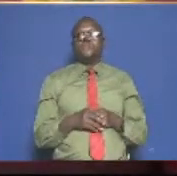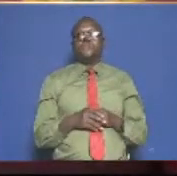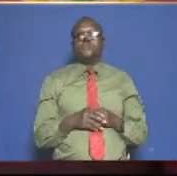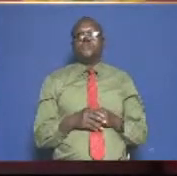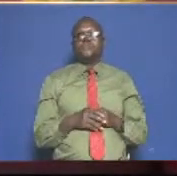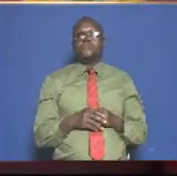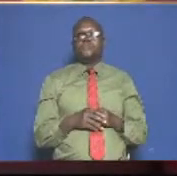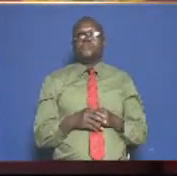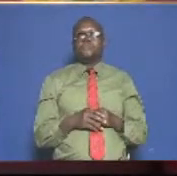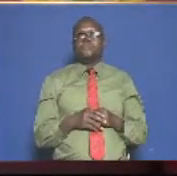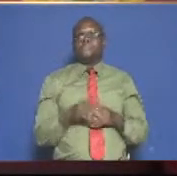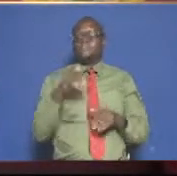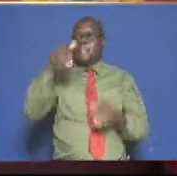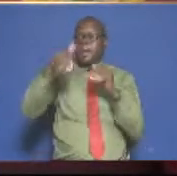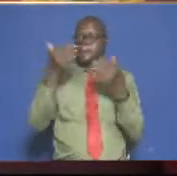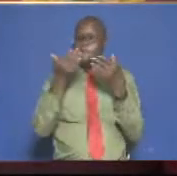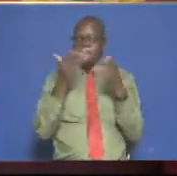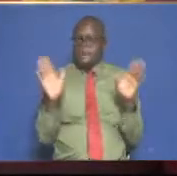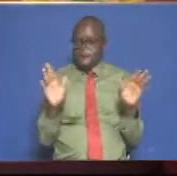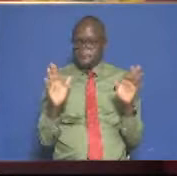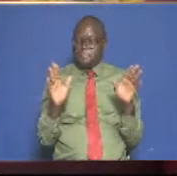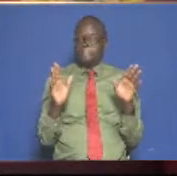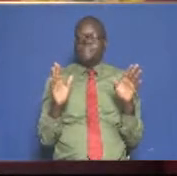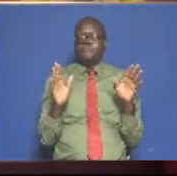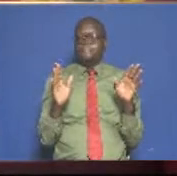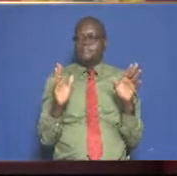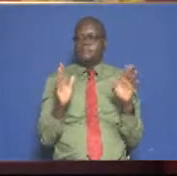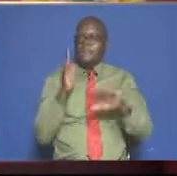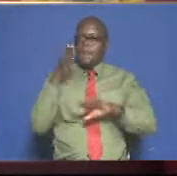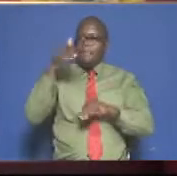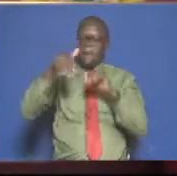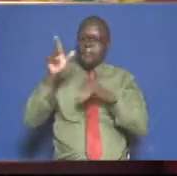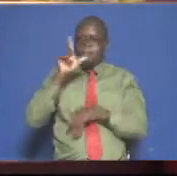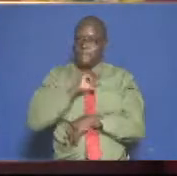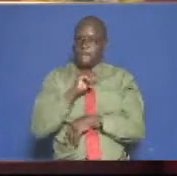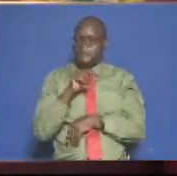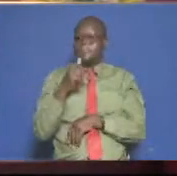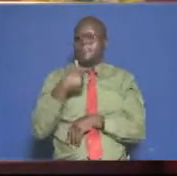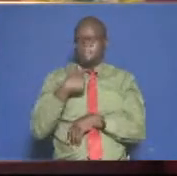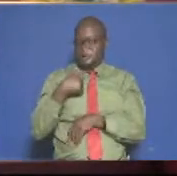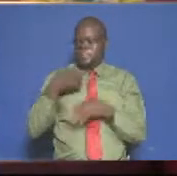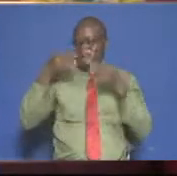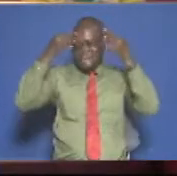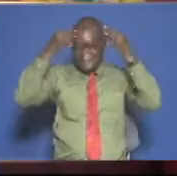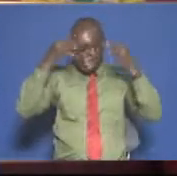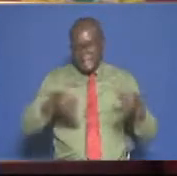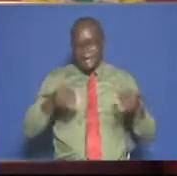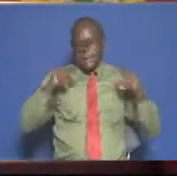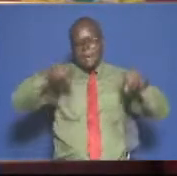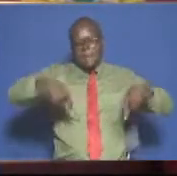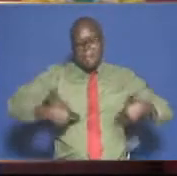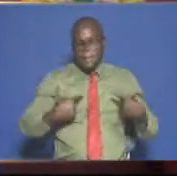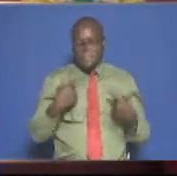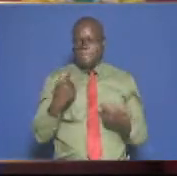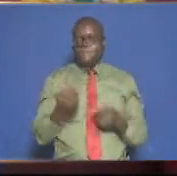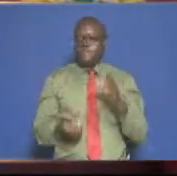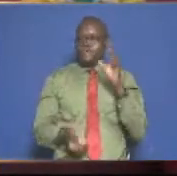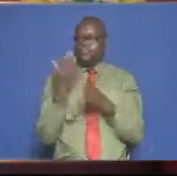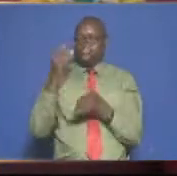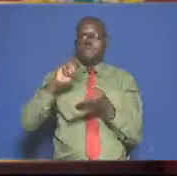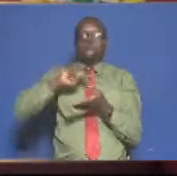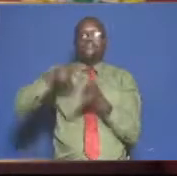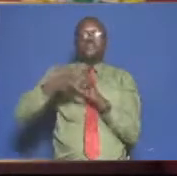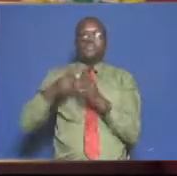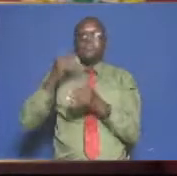And when the elections were concluded, as I've said, I took it upon myself to initiate the process of bringing